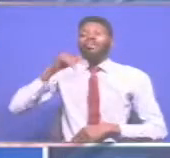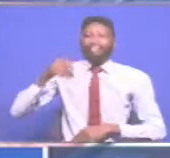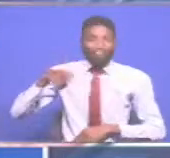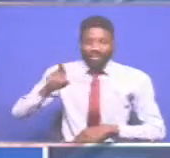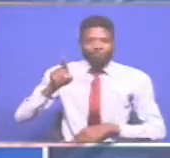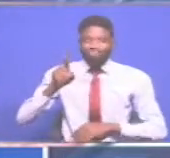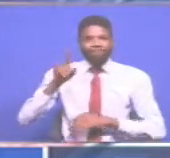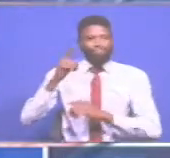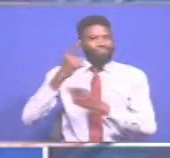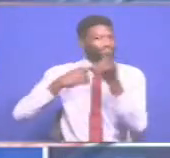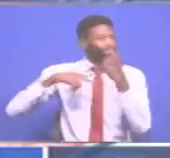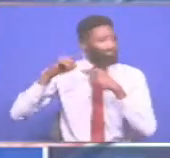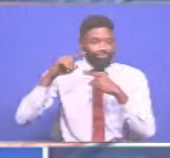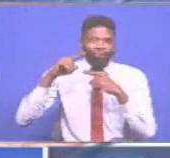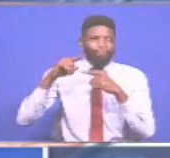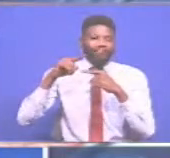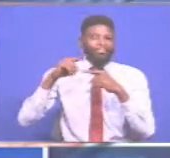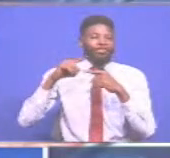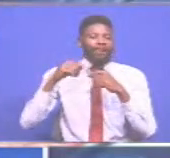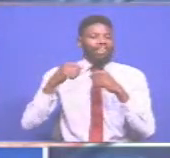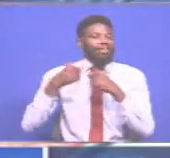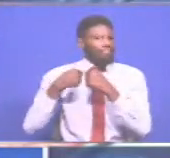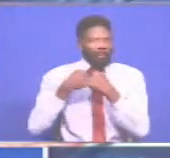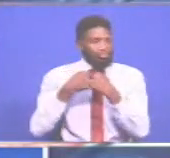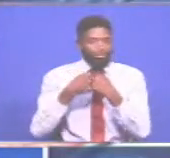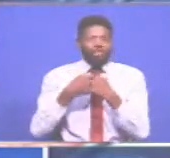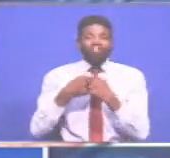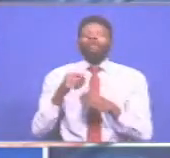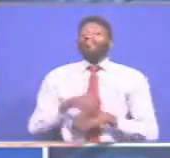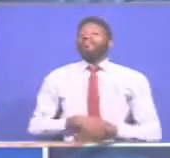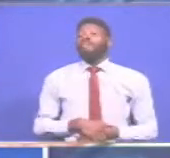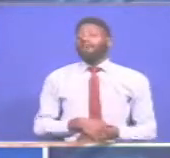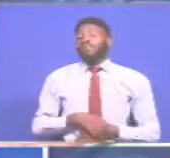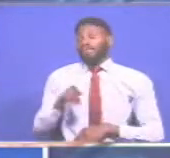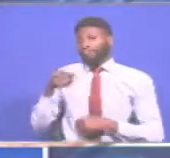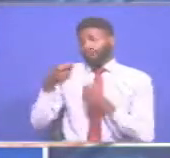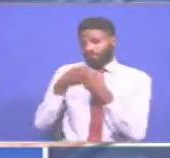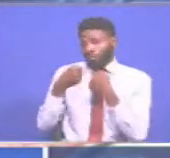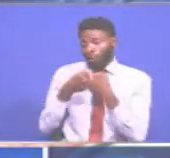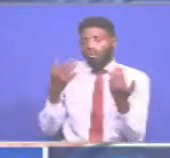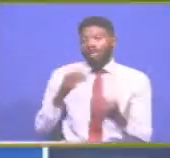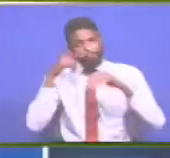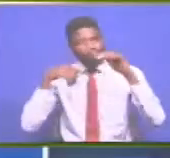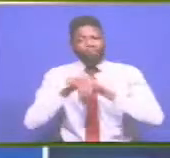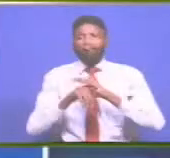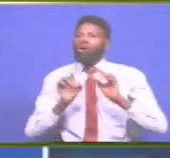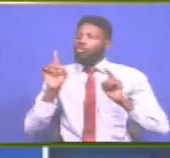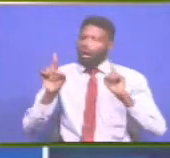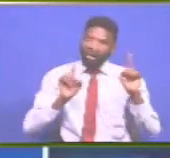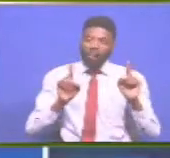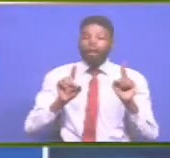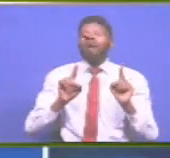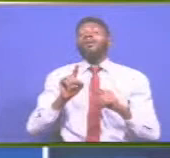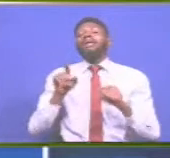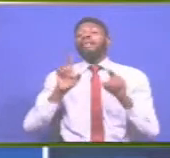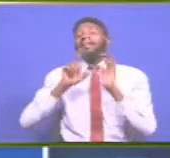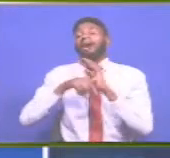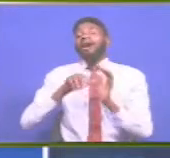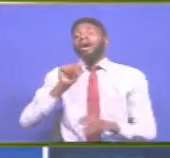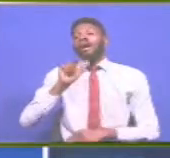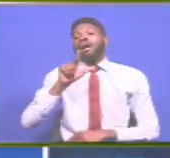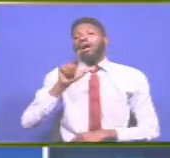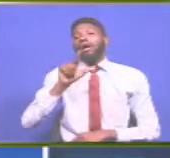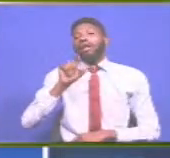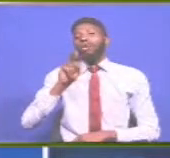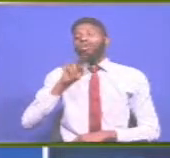League title after fighting back to earn a dramatic win at Etihad Stadium. Second for the Blues in the last minute